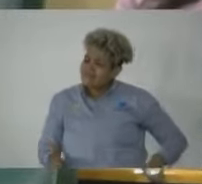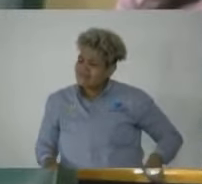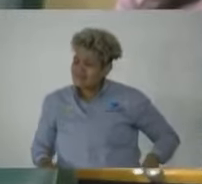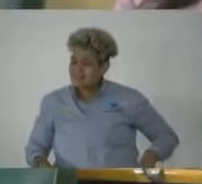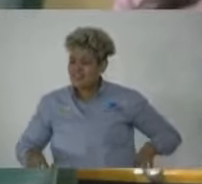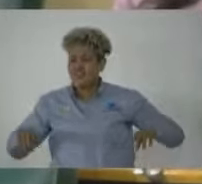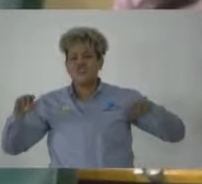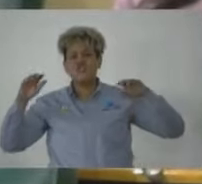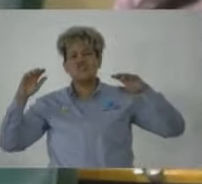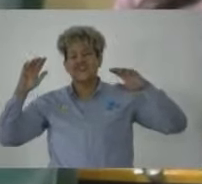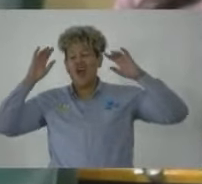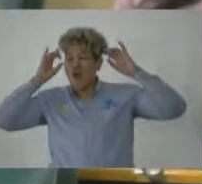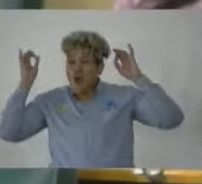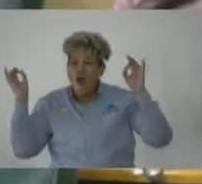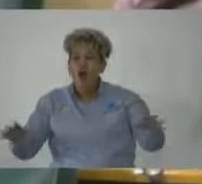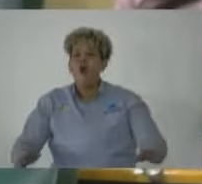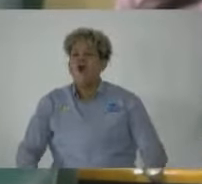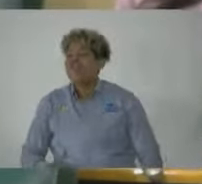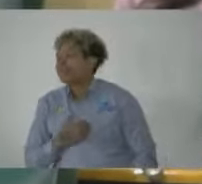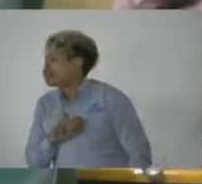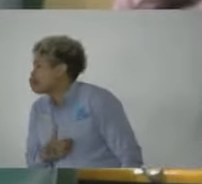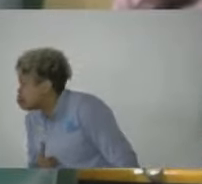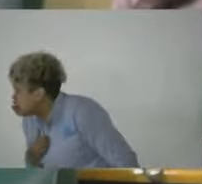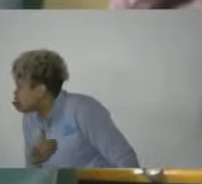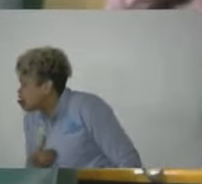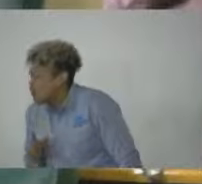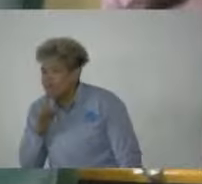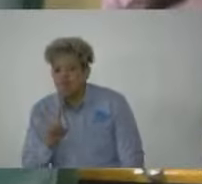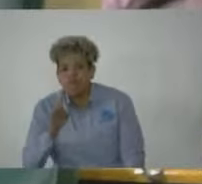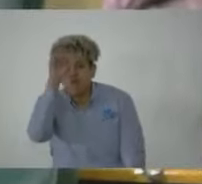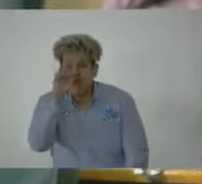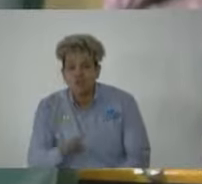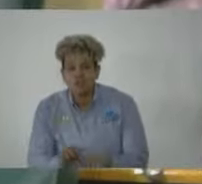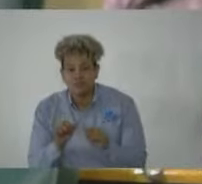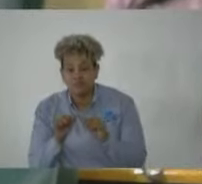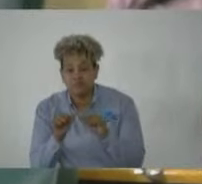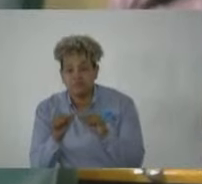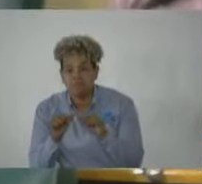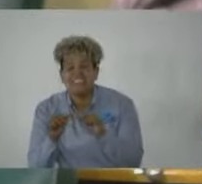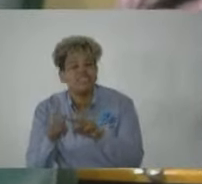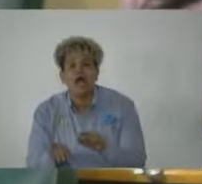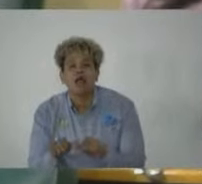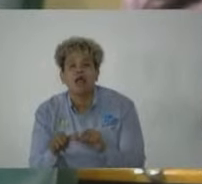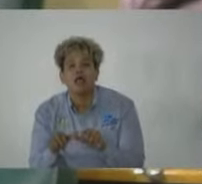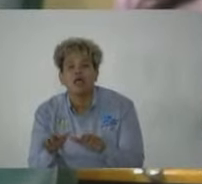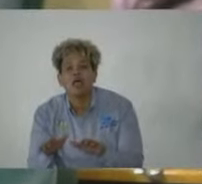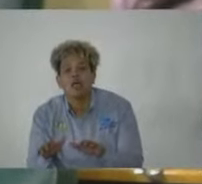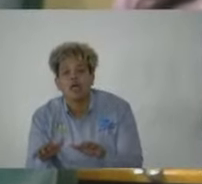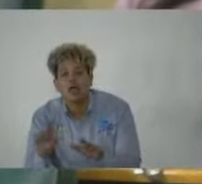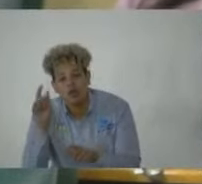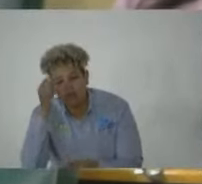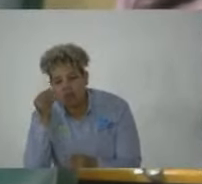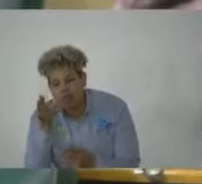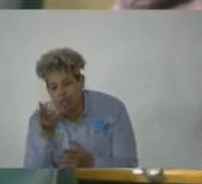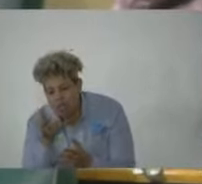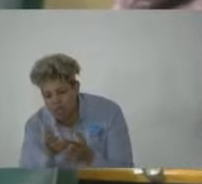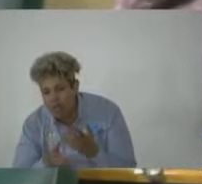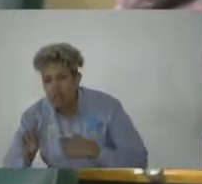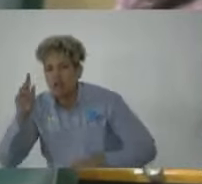ferocious, torrential, and unsustainable fiscal current that the Bruce Golding administration stepped